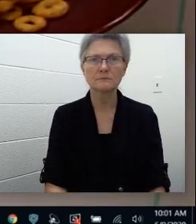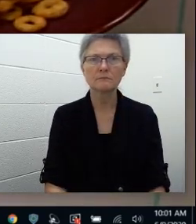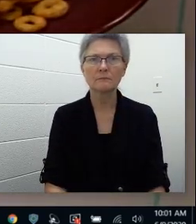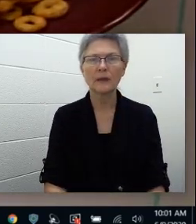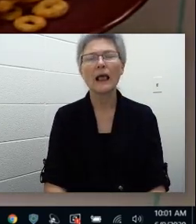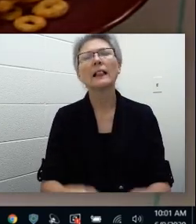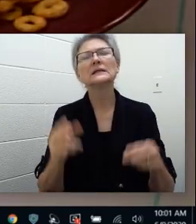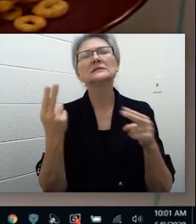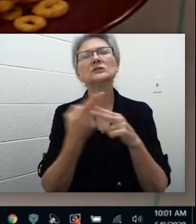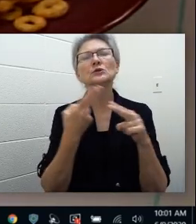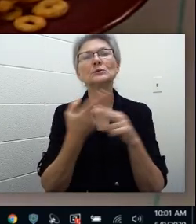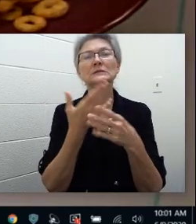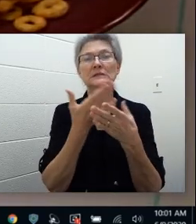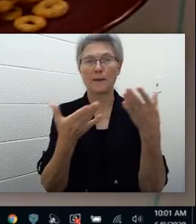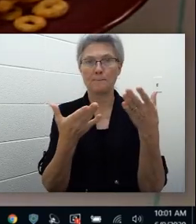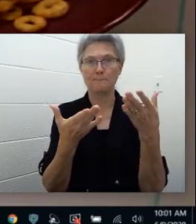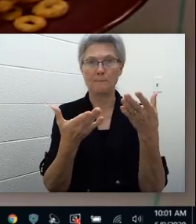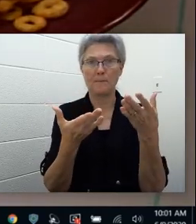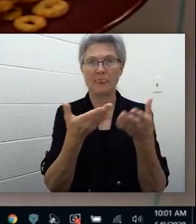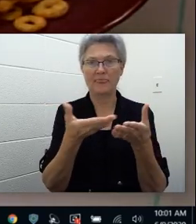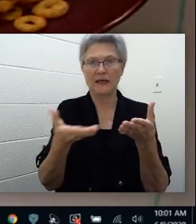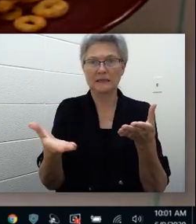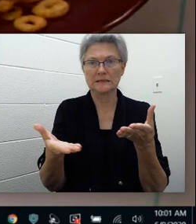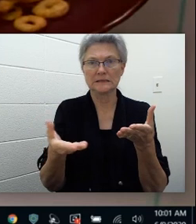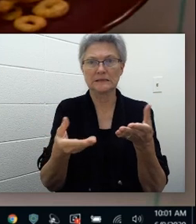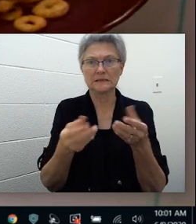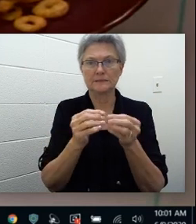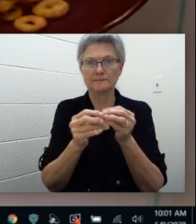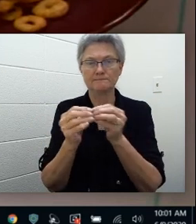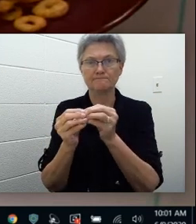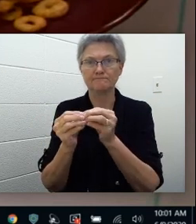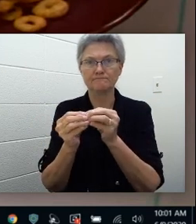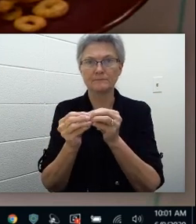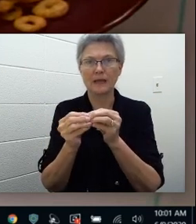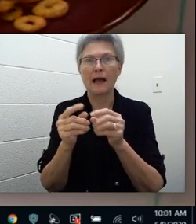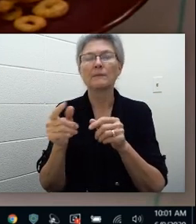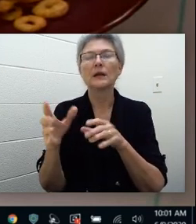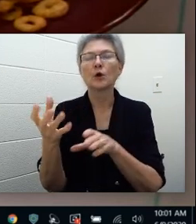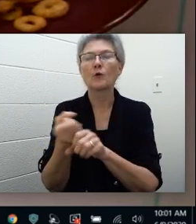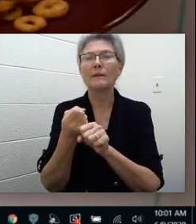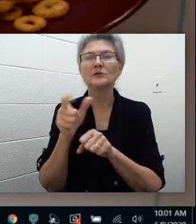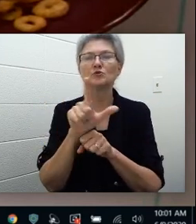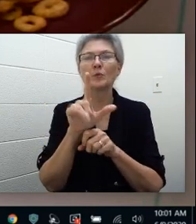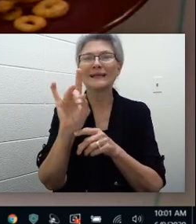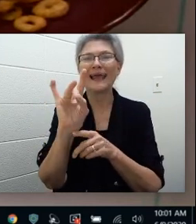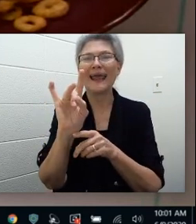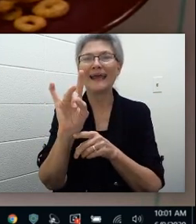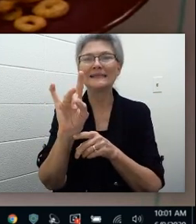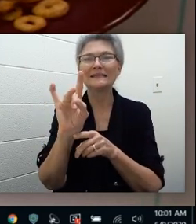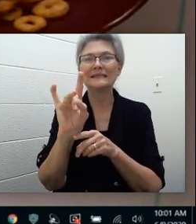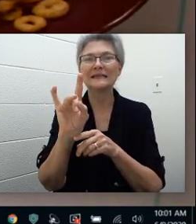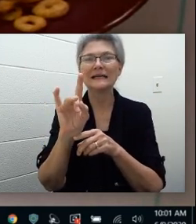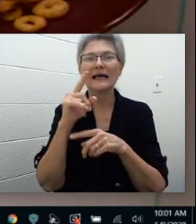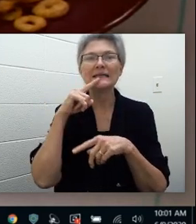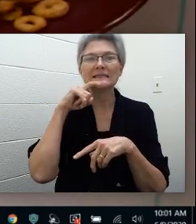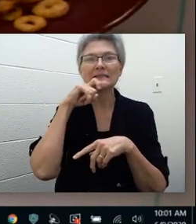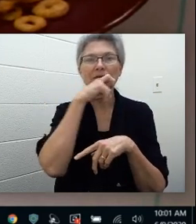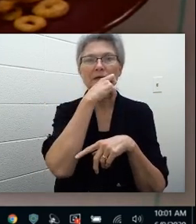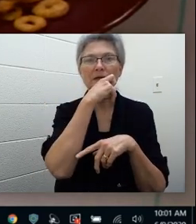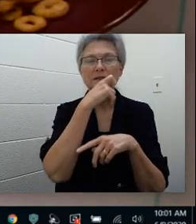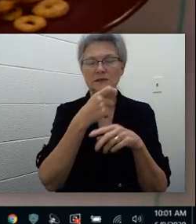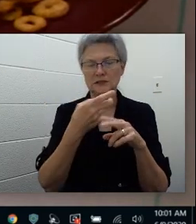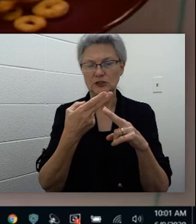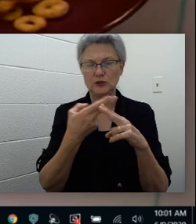Let's use some manipulatives to model this problem. I'm going to grab 28 Cheerios to use as my counters to